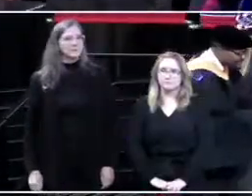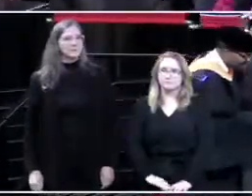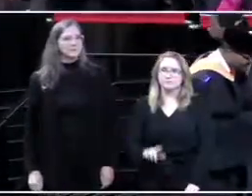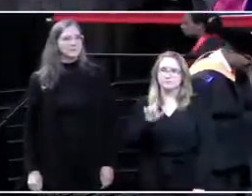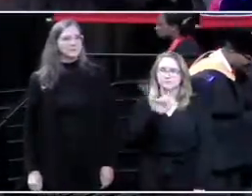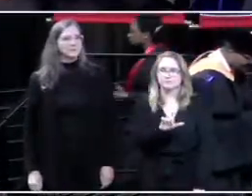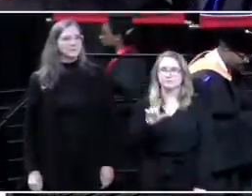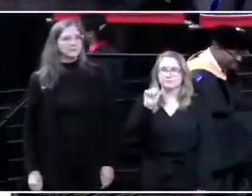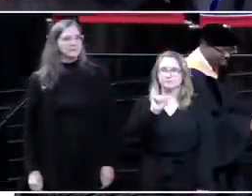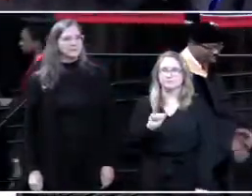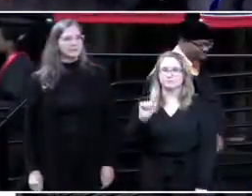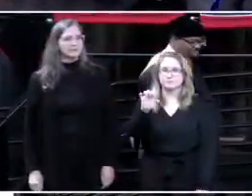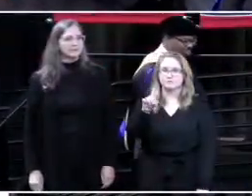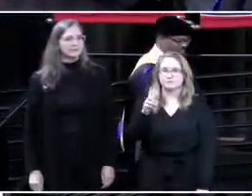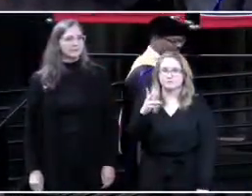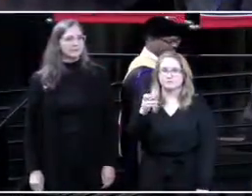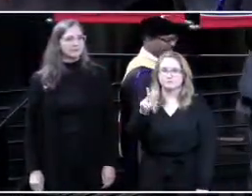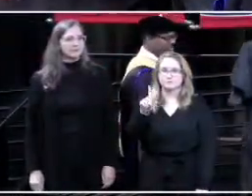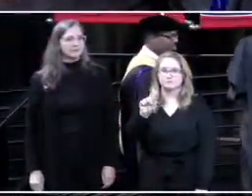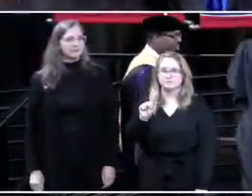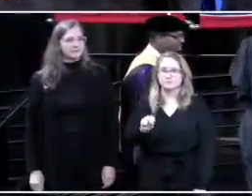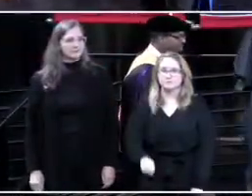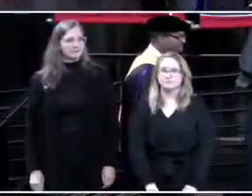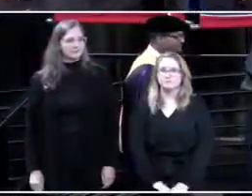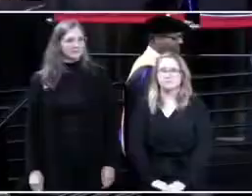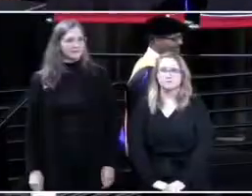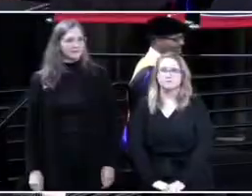Leslie Alexandria Edwards.